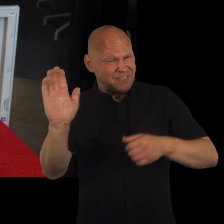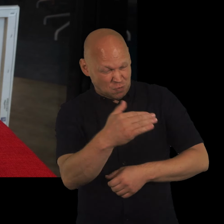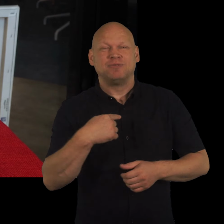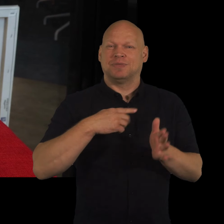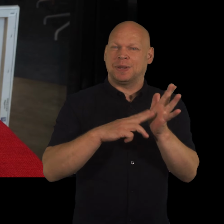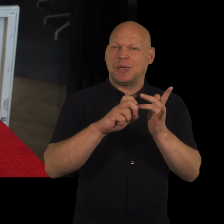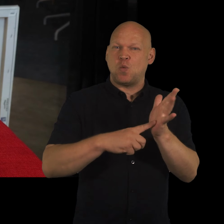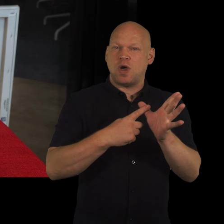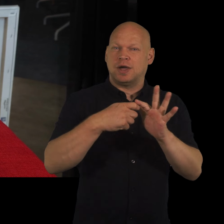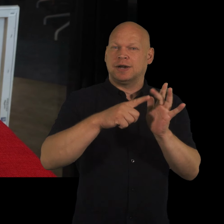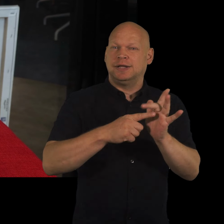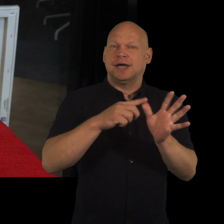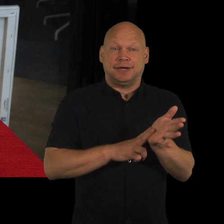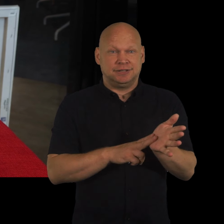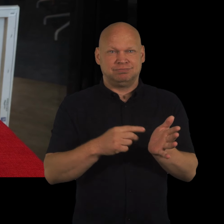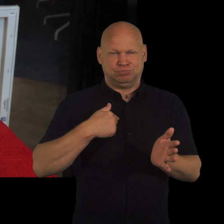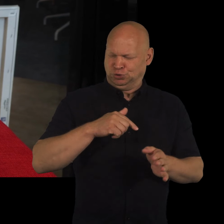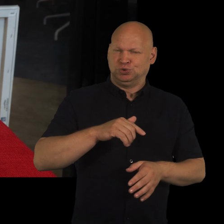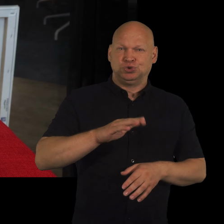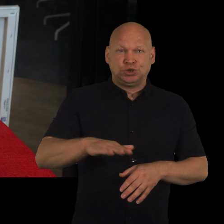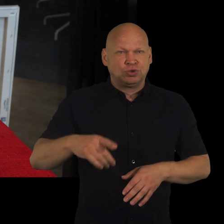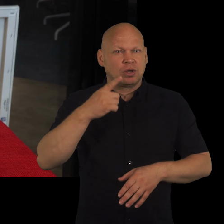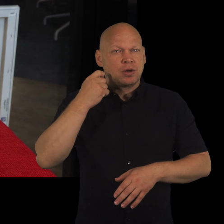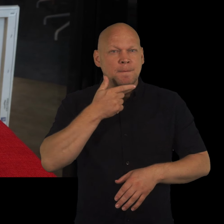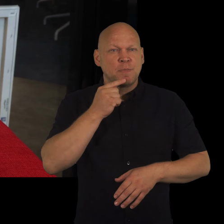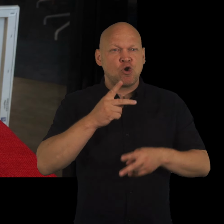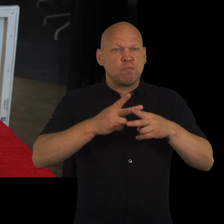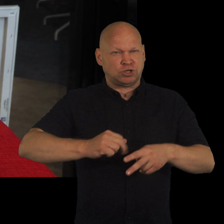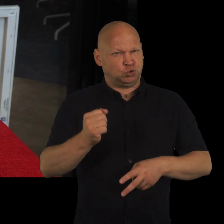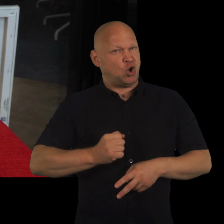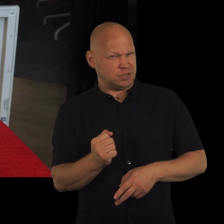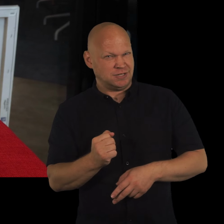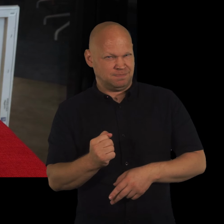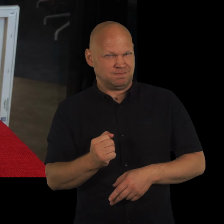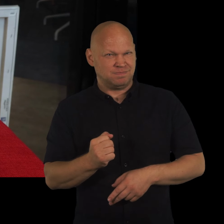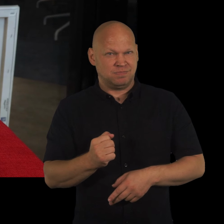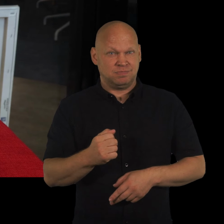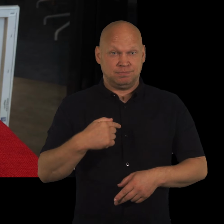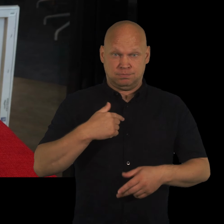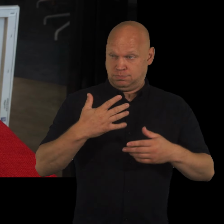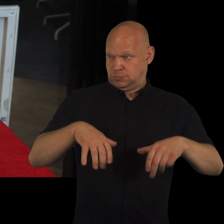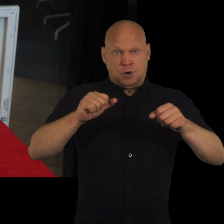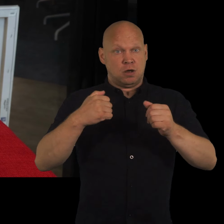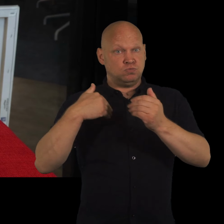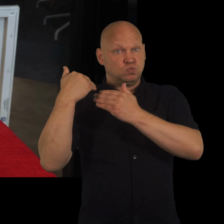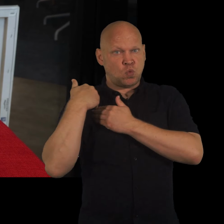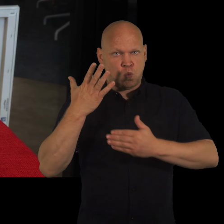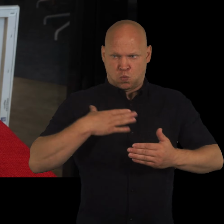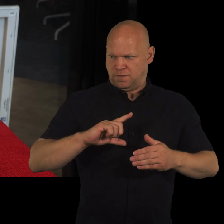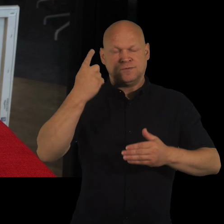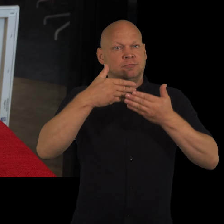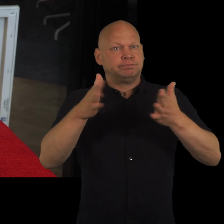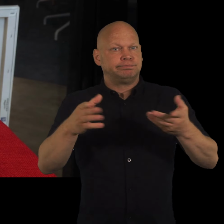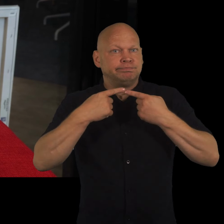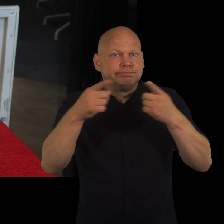Hi everyone, my name is Nicola Killean and I'm the Children and Young People's Commissioner for Scotland. I've just started in my role and